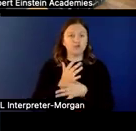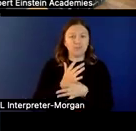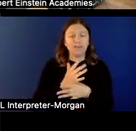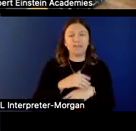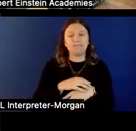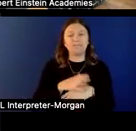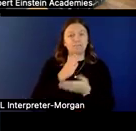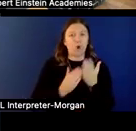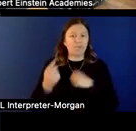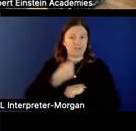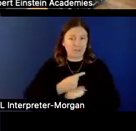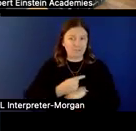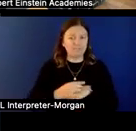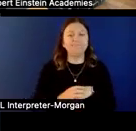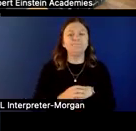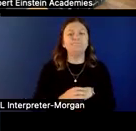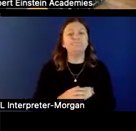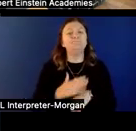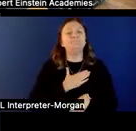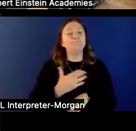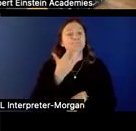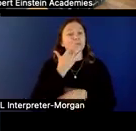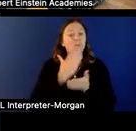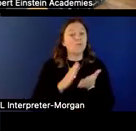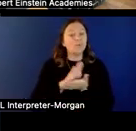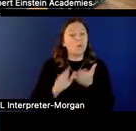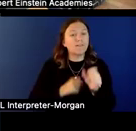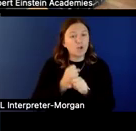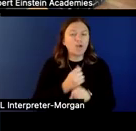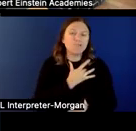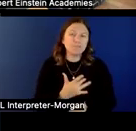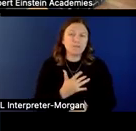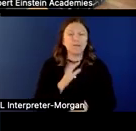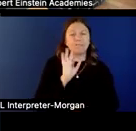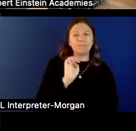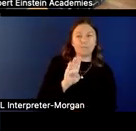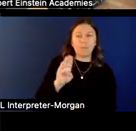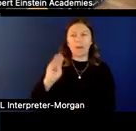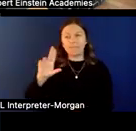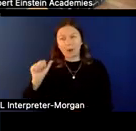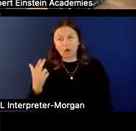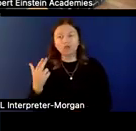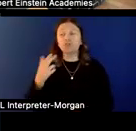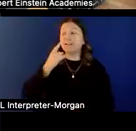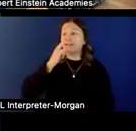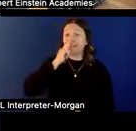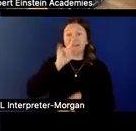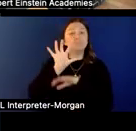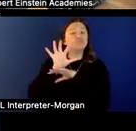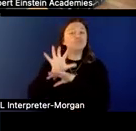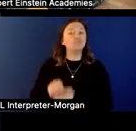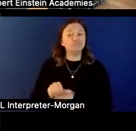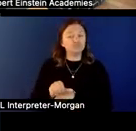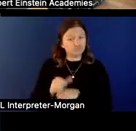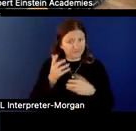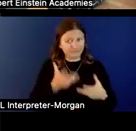day. And my favorite part of the school year is usually February, March, because the kids are used to the routine, they've done with winter break, and this is when